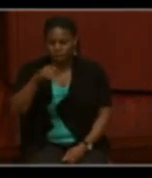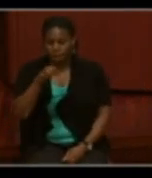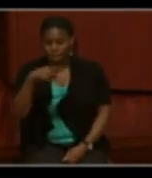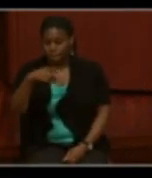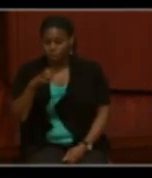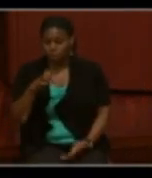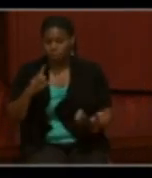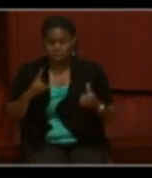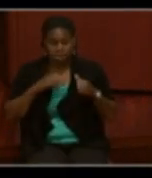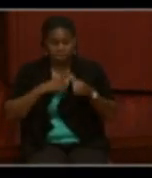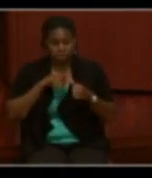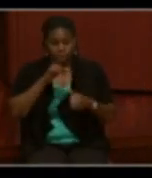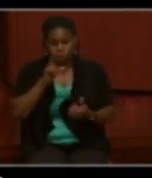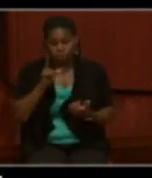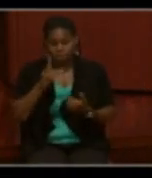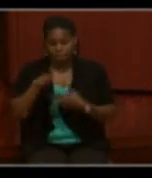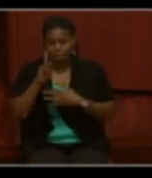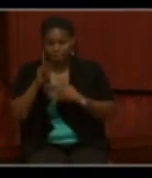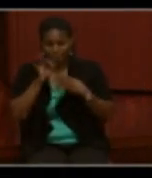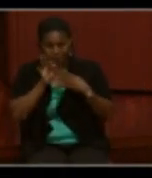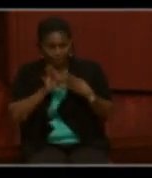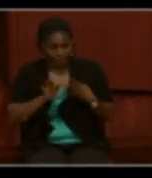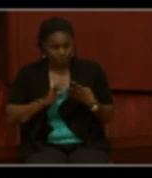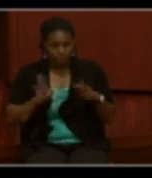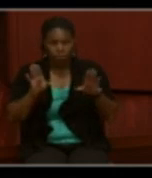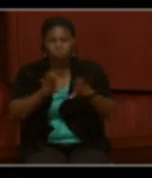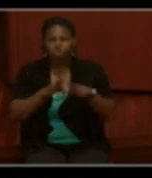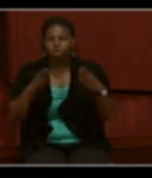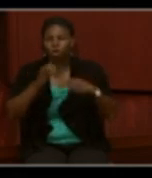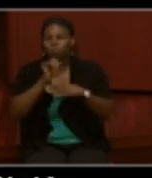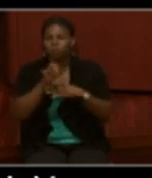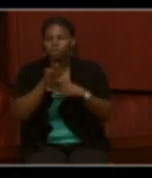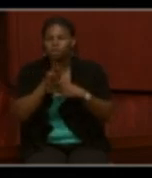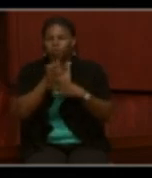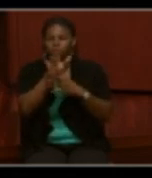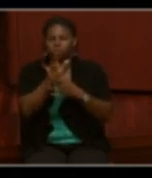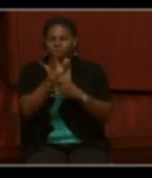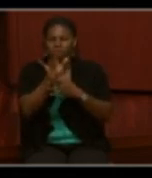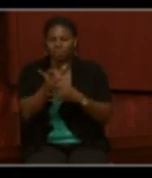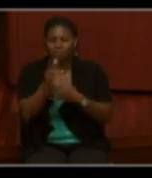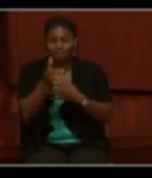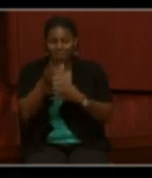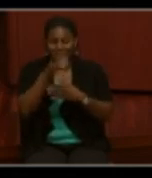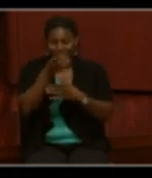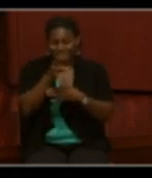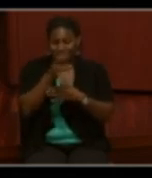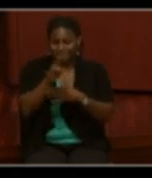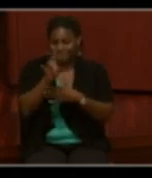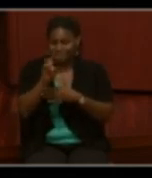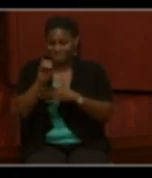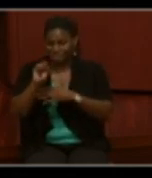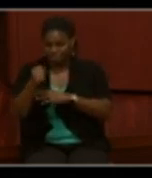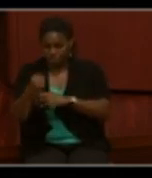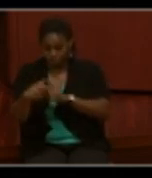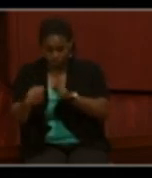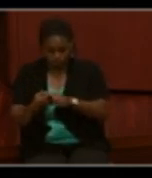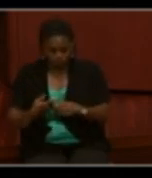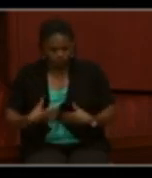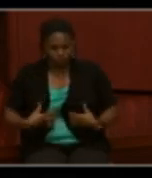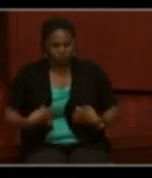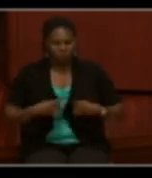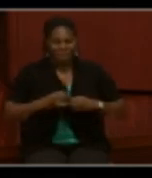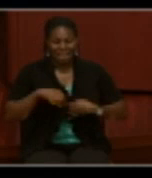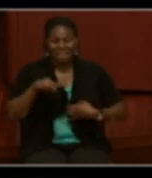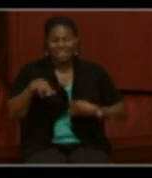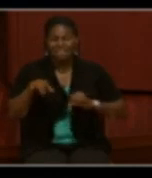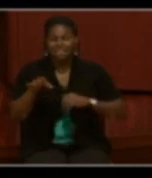His first Freedman's Bank account was opened January 25th, 1870. But this particular account was